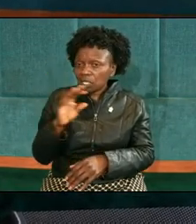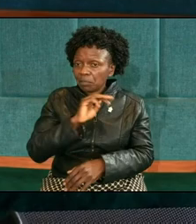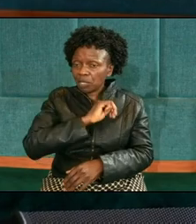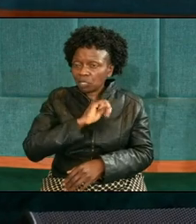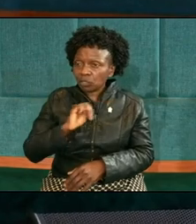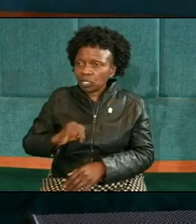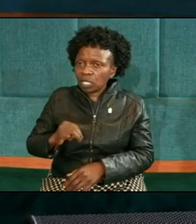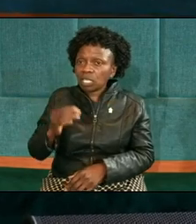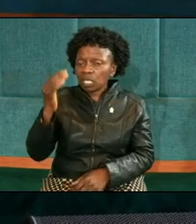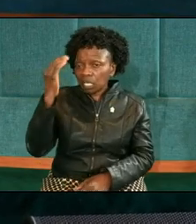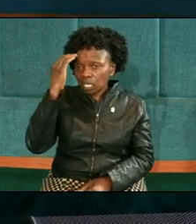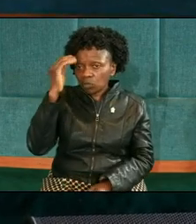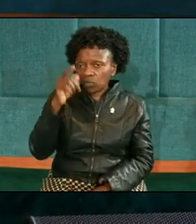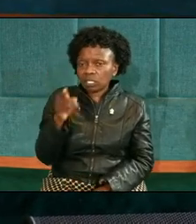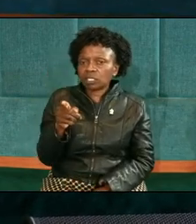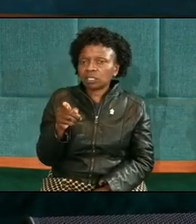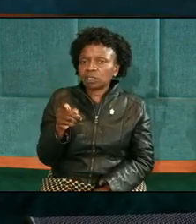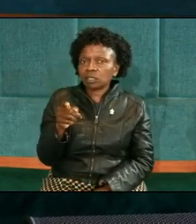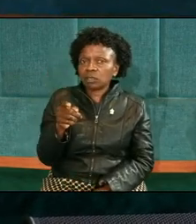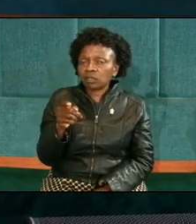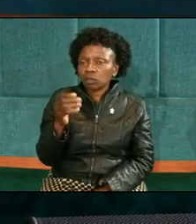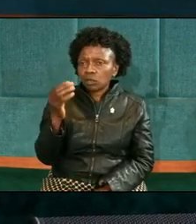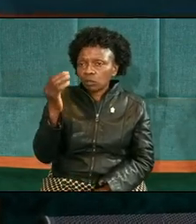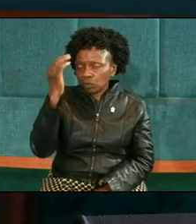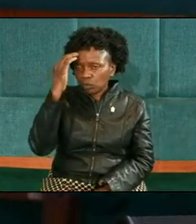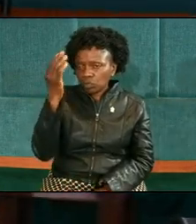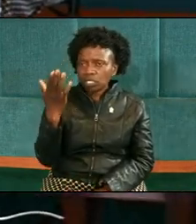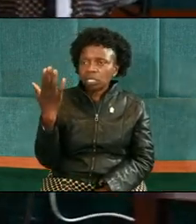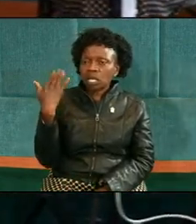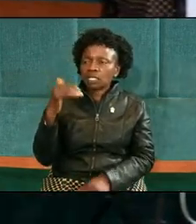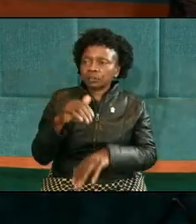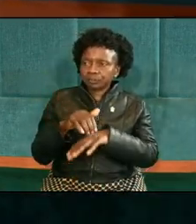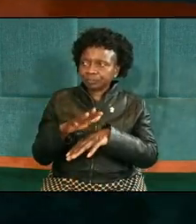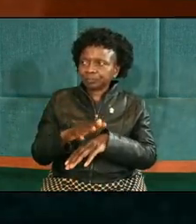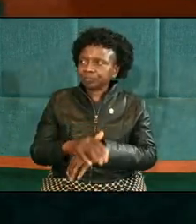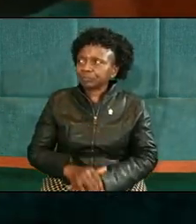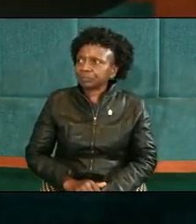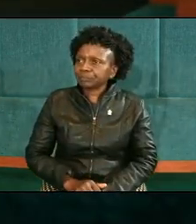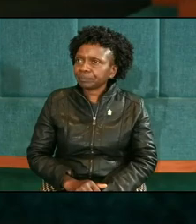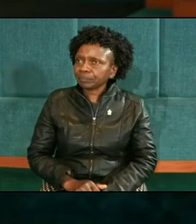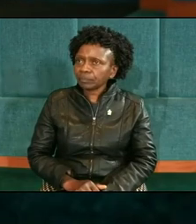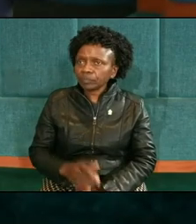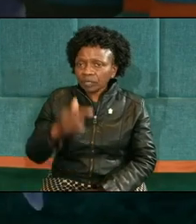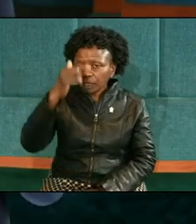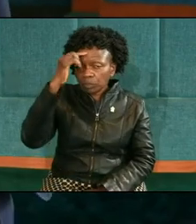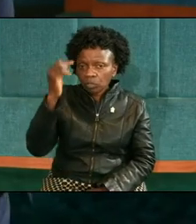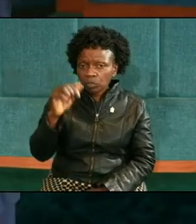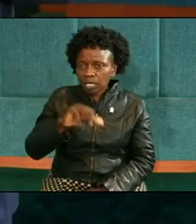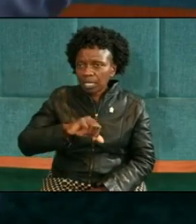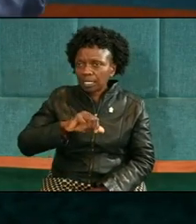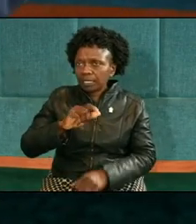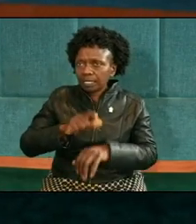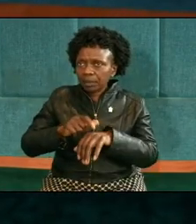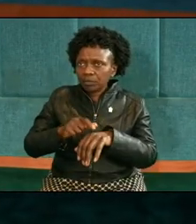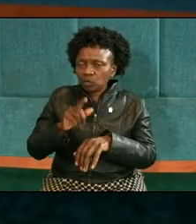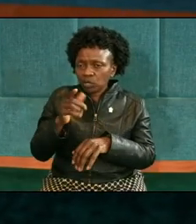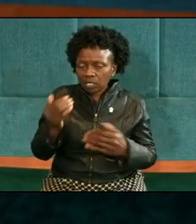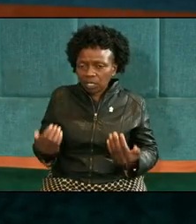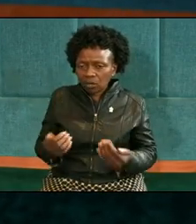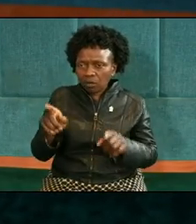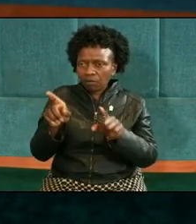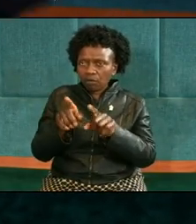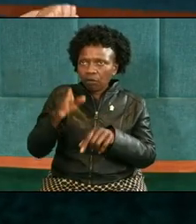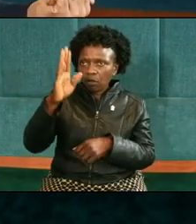We saw that a little down the road. You'll see that coming up. Because anytime you as a child of